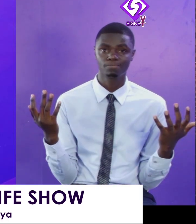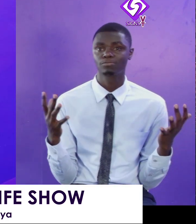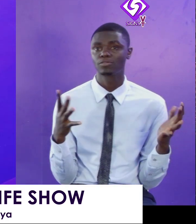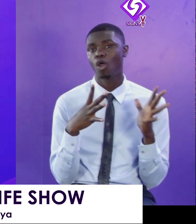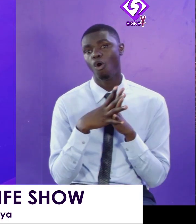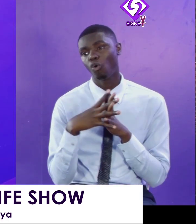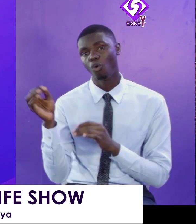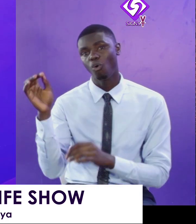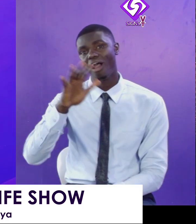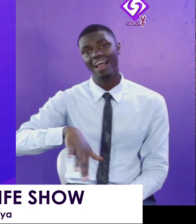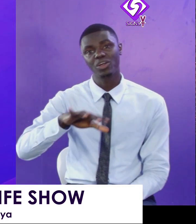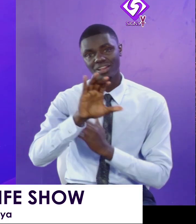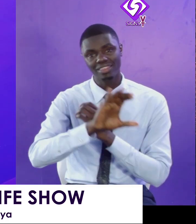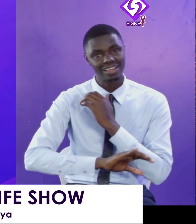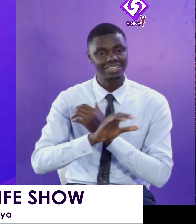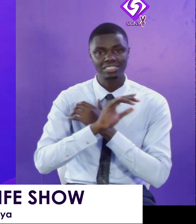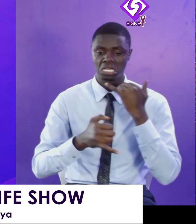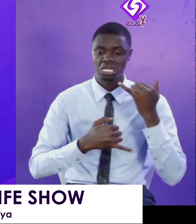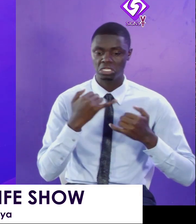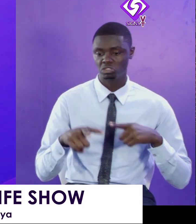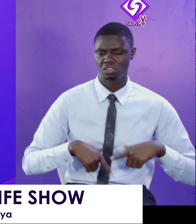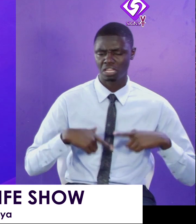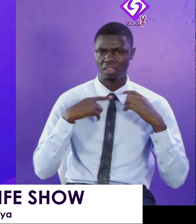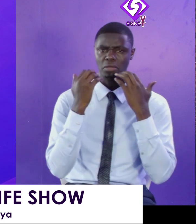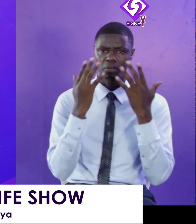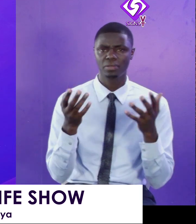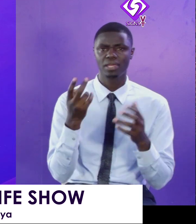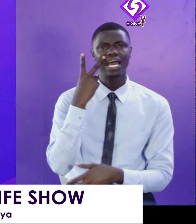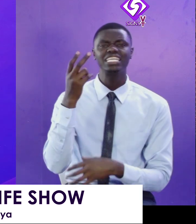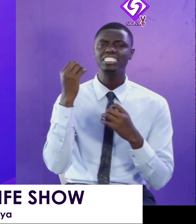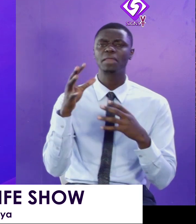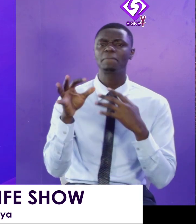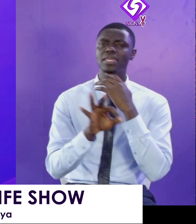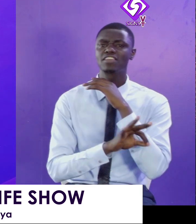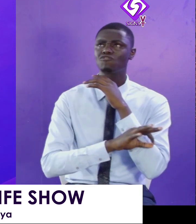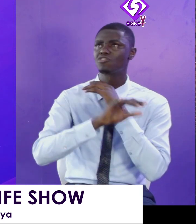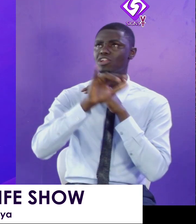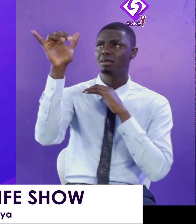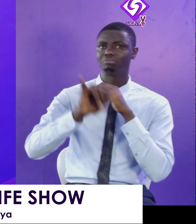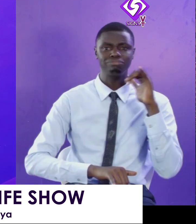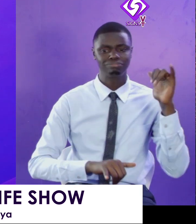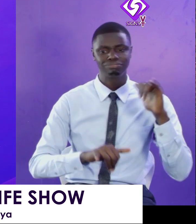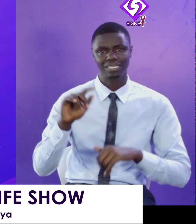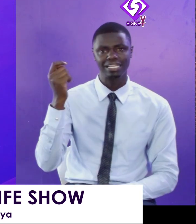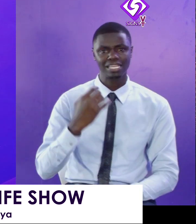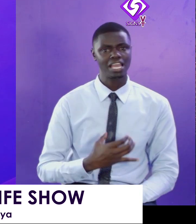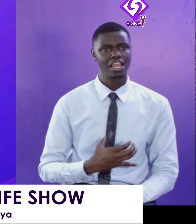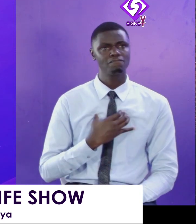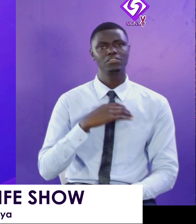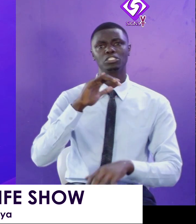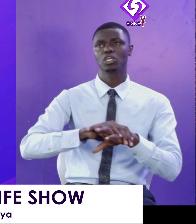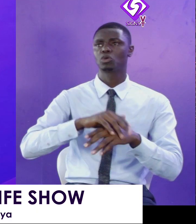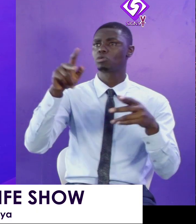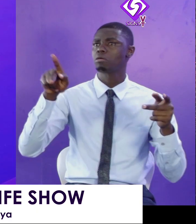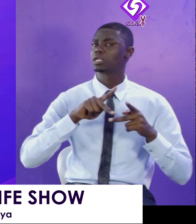go around this country and enjoy the land. I see many foreigners trooping in our nation, visiting the very good